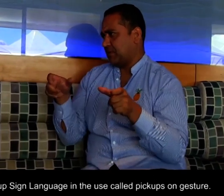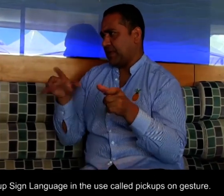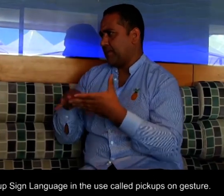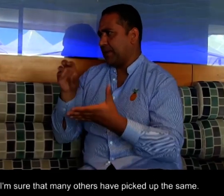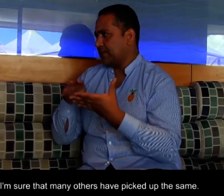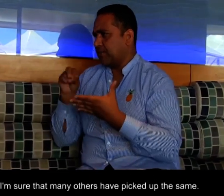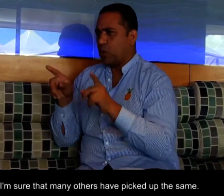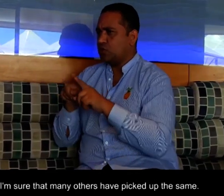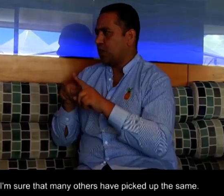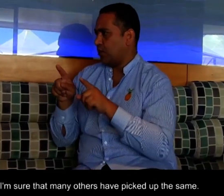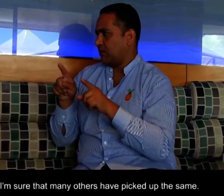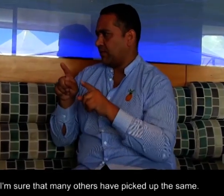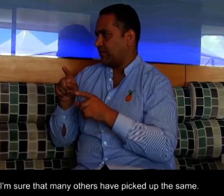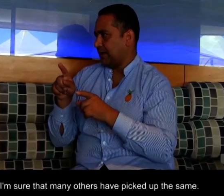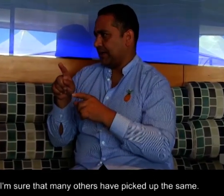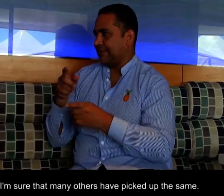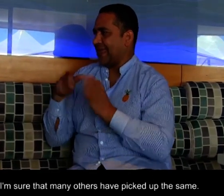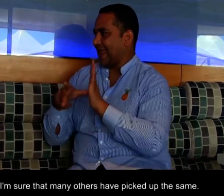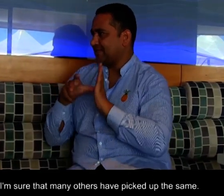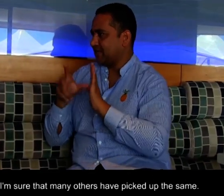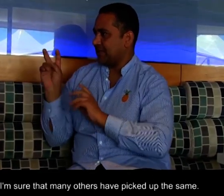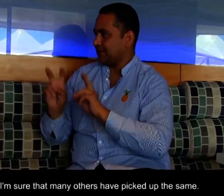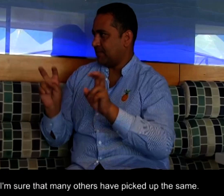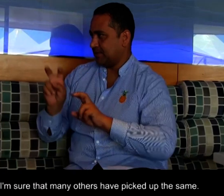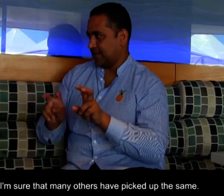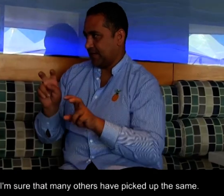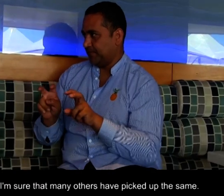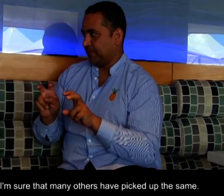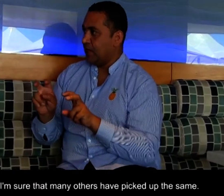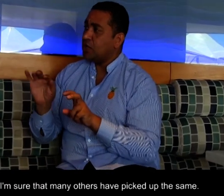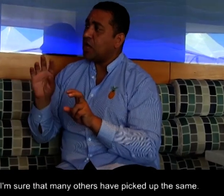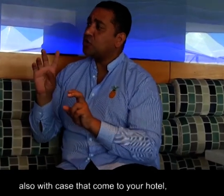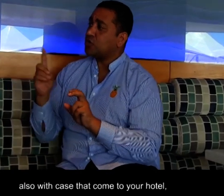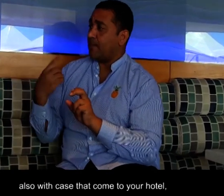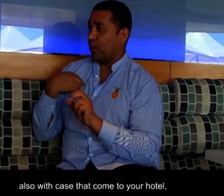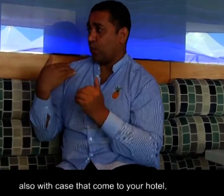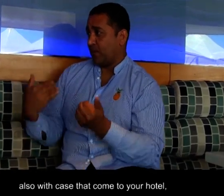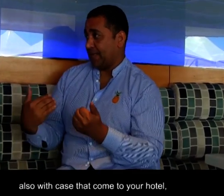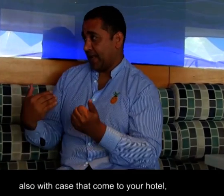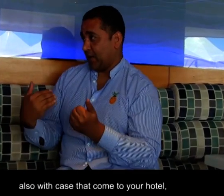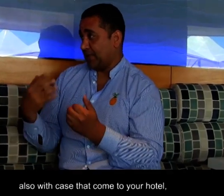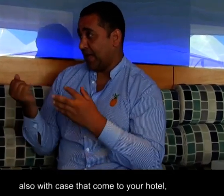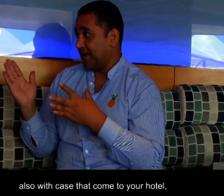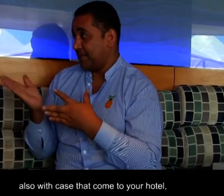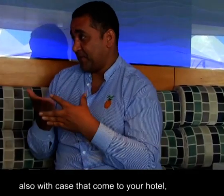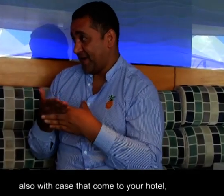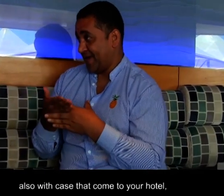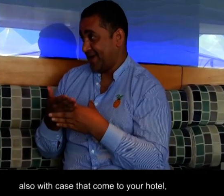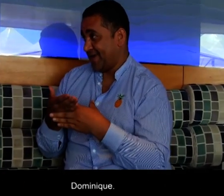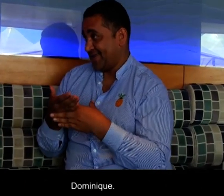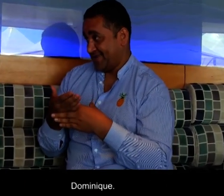language, and they use gesture. So, I'm sure that many others have picked up the same, also with guests that come to your hotel.